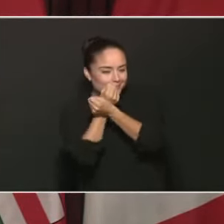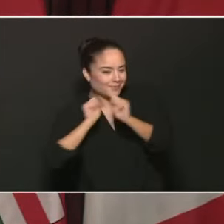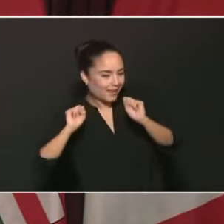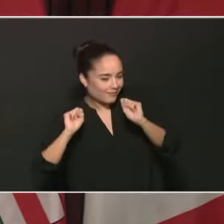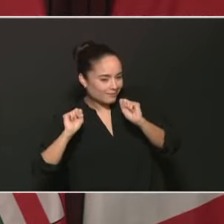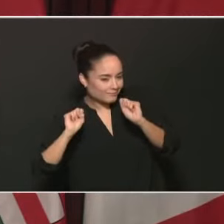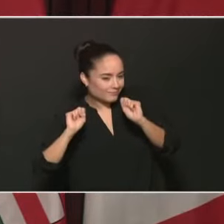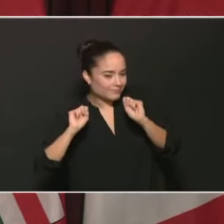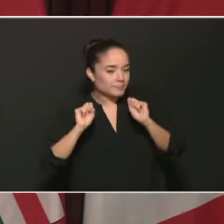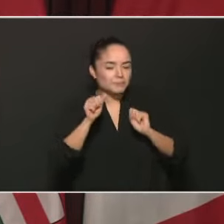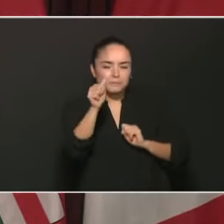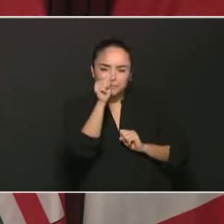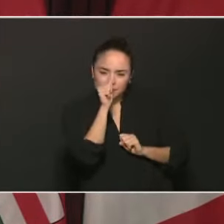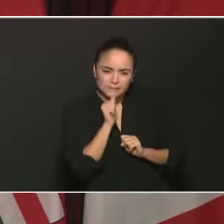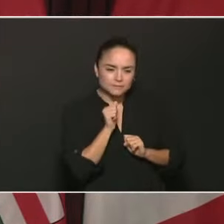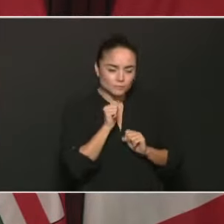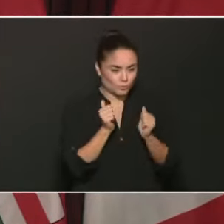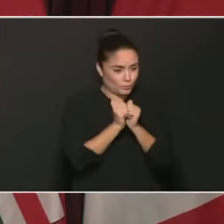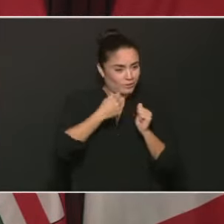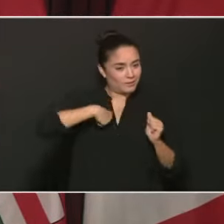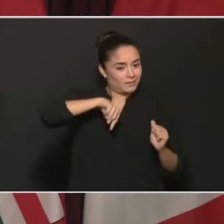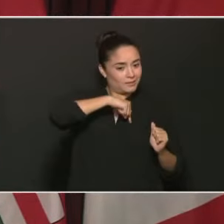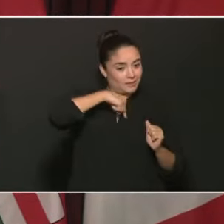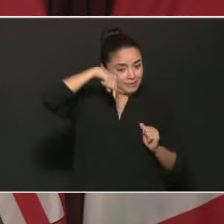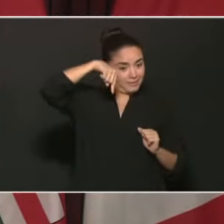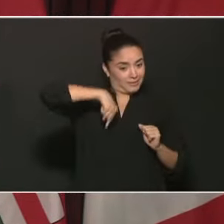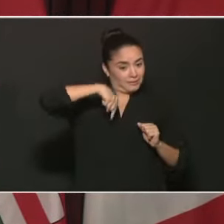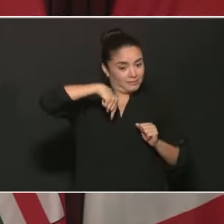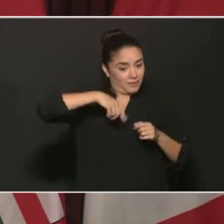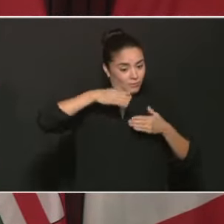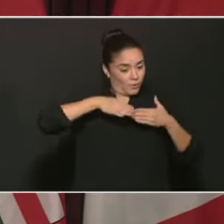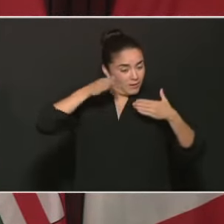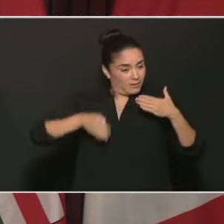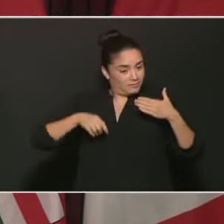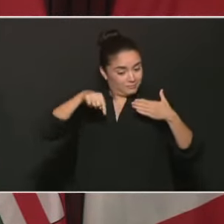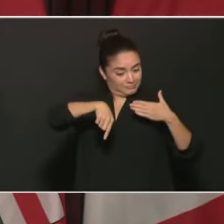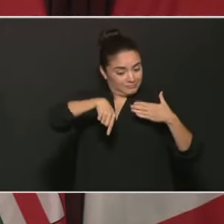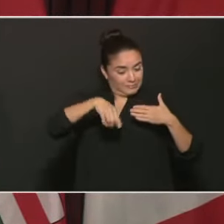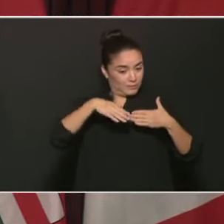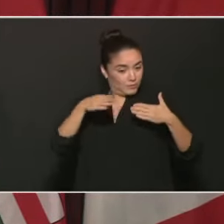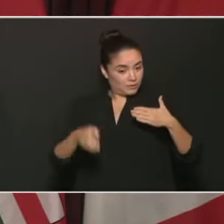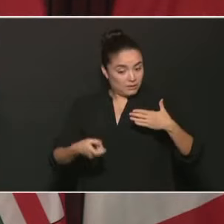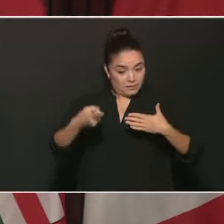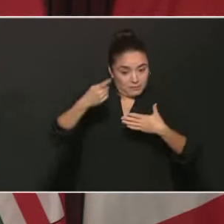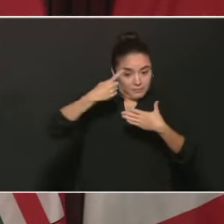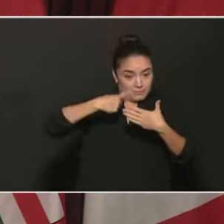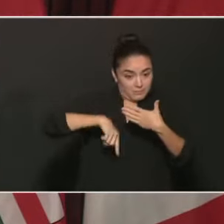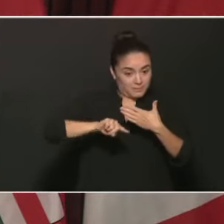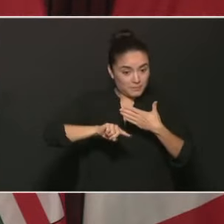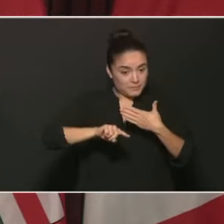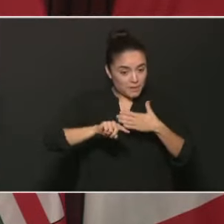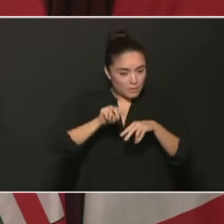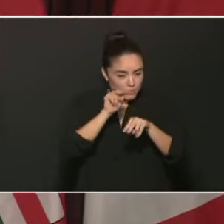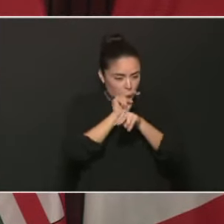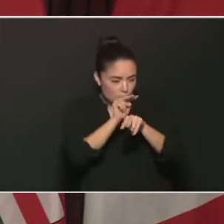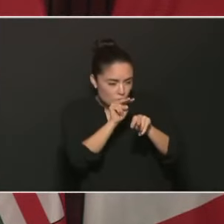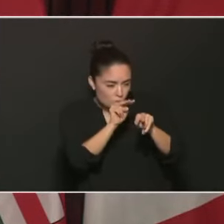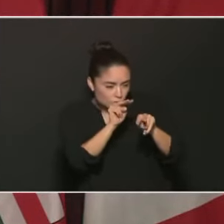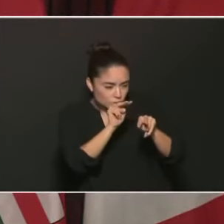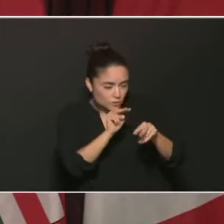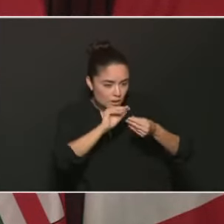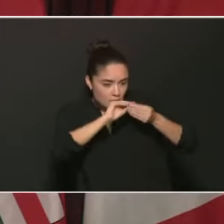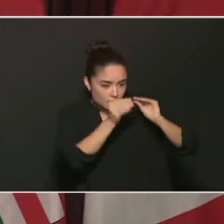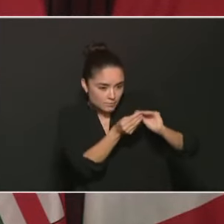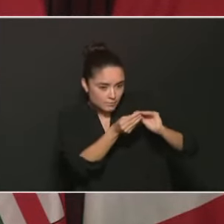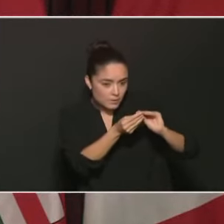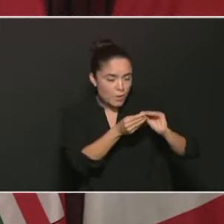through this weekend, after the long weekend. We'll continue to monitor the data, and hopefully we'll make recommendations